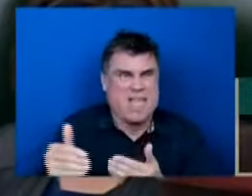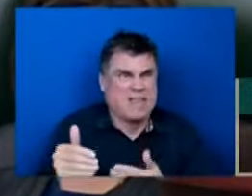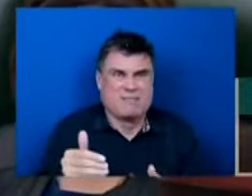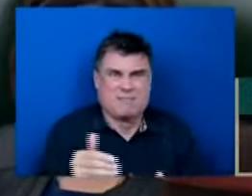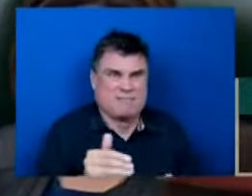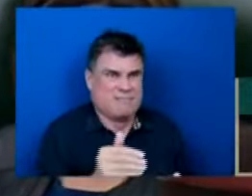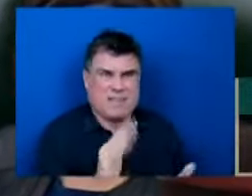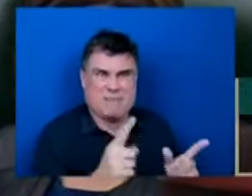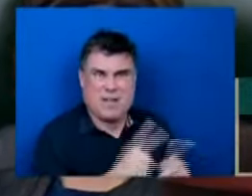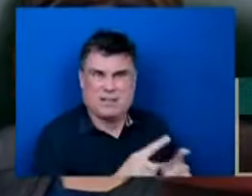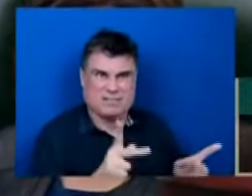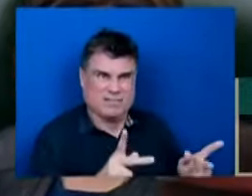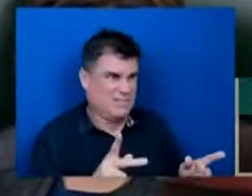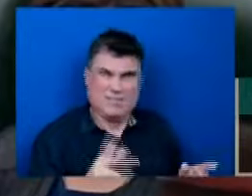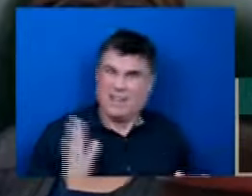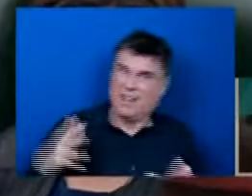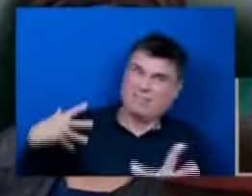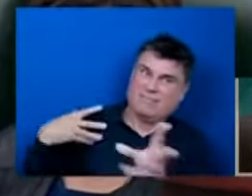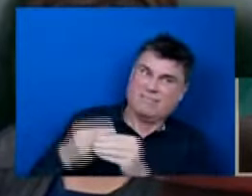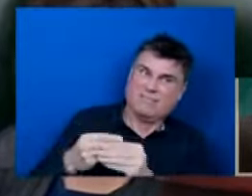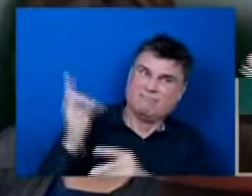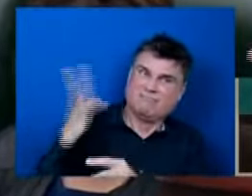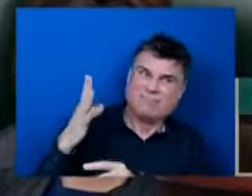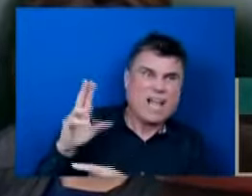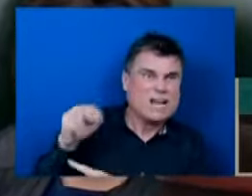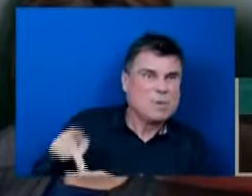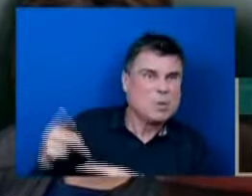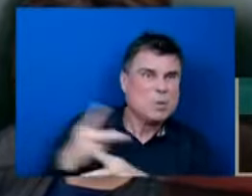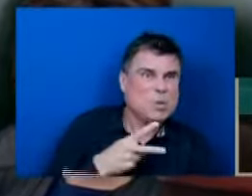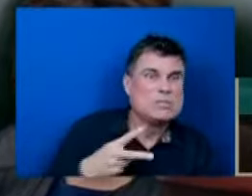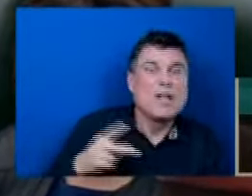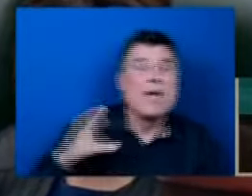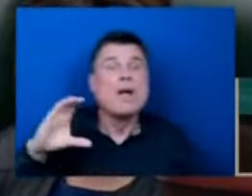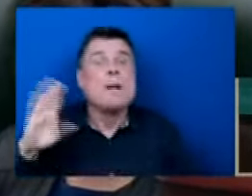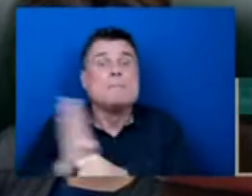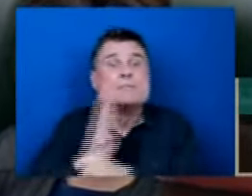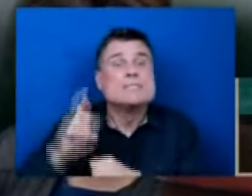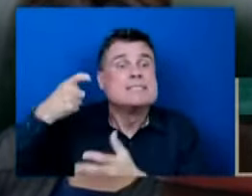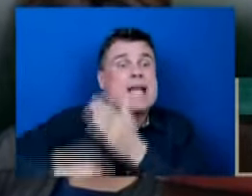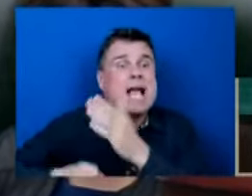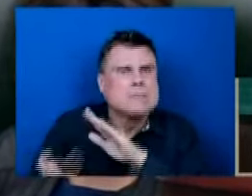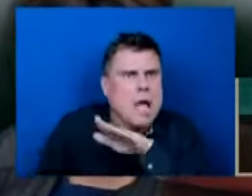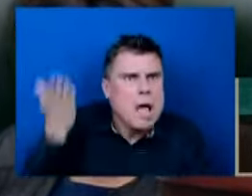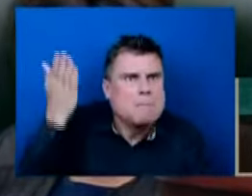taxes, and introduced a carbon tax, making life more expensive for all Albertans.